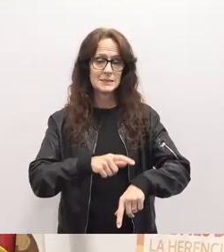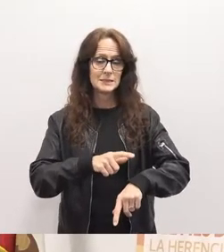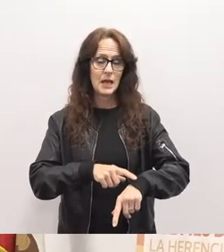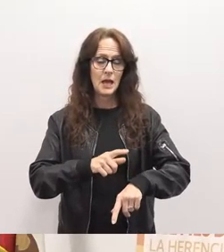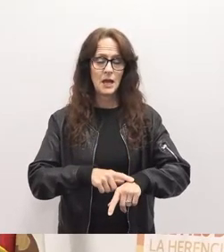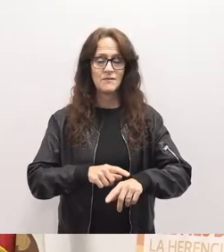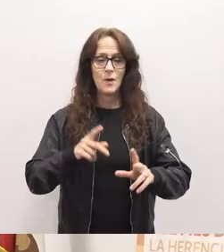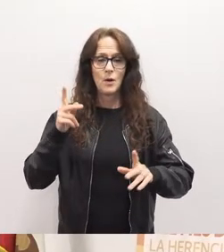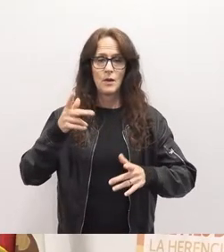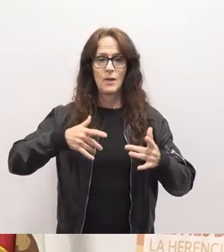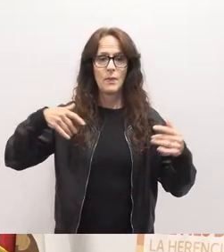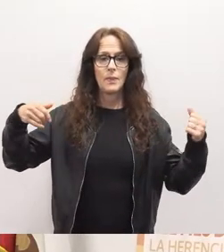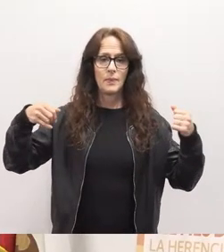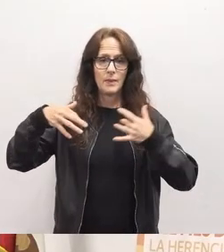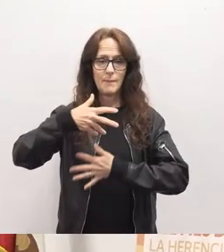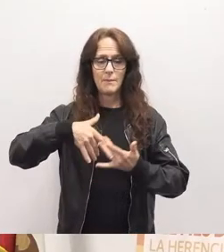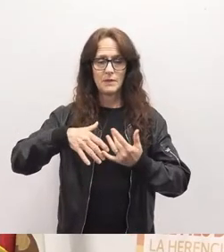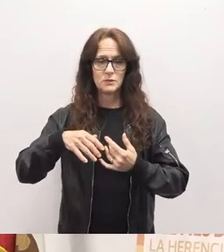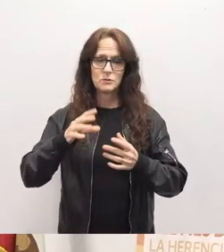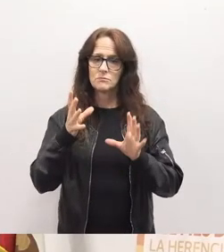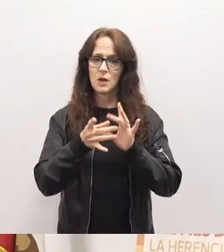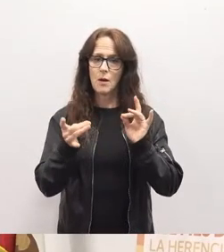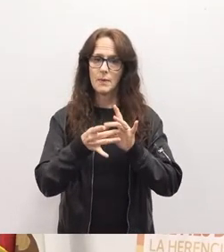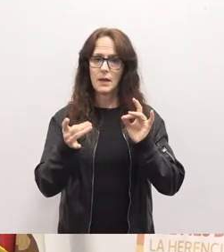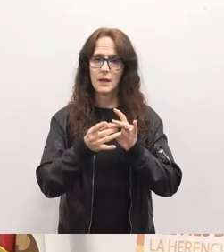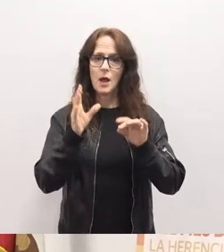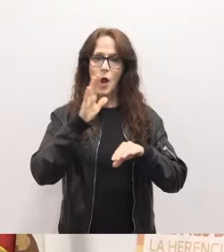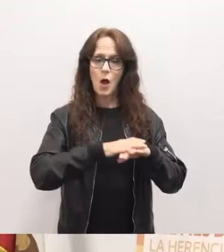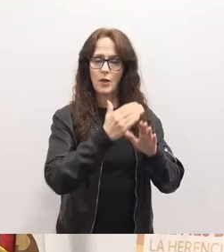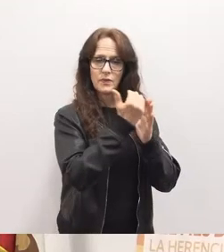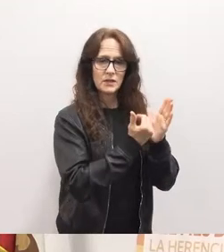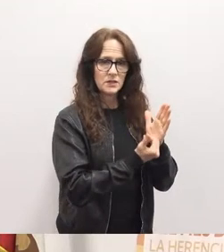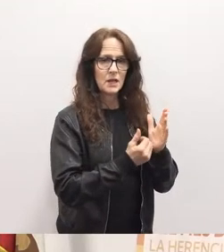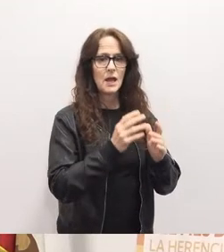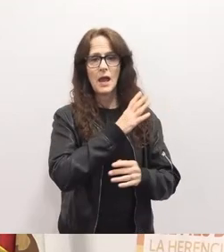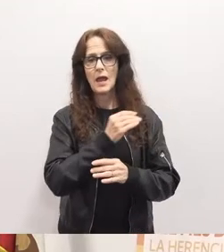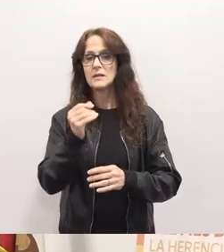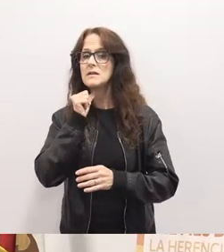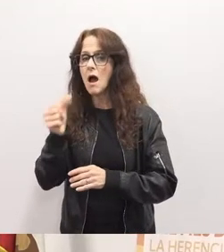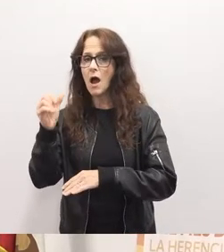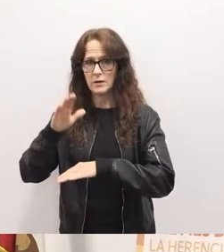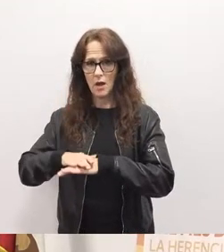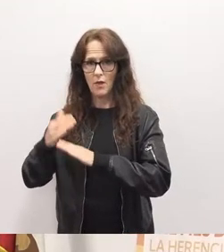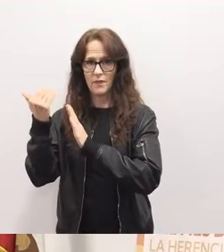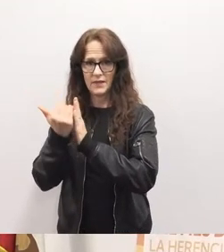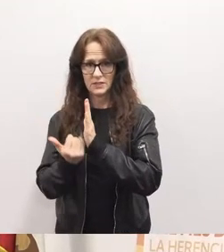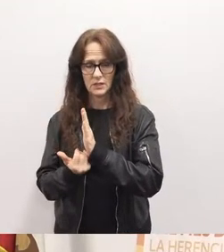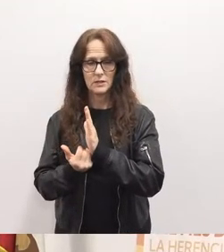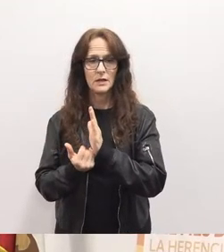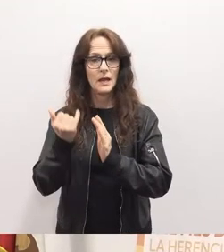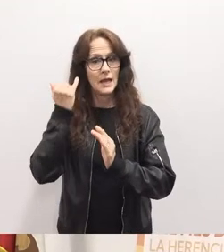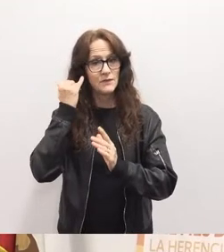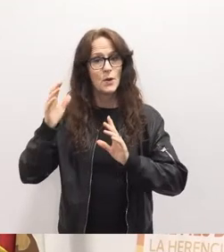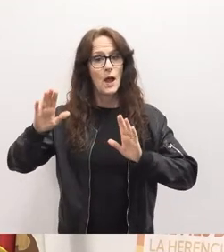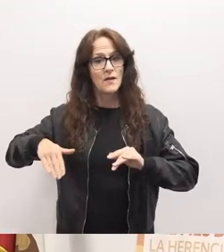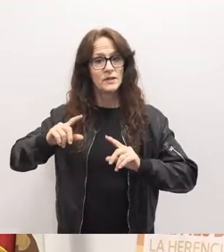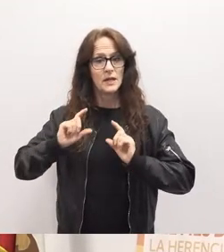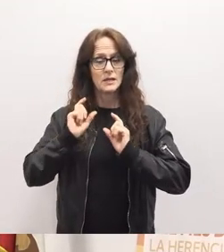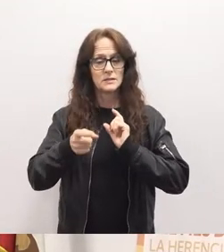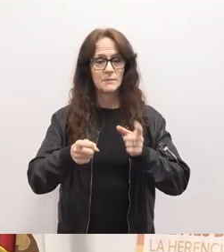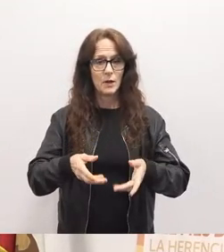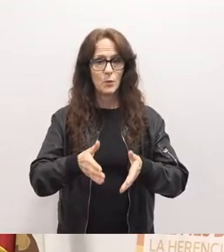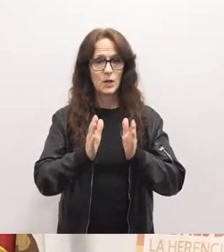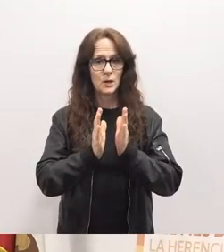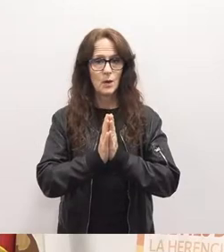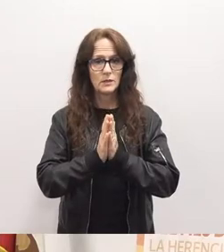to comment on matters on the agenda and matters not on the agenda. For those who have not already submitted a request, we have